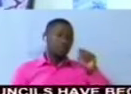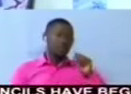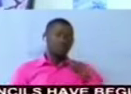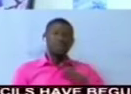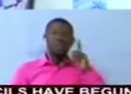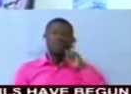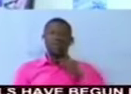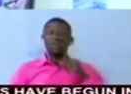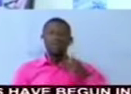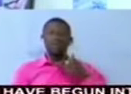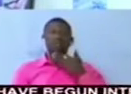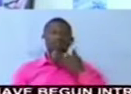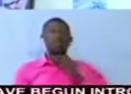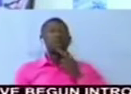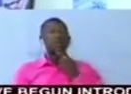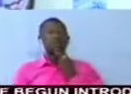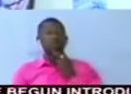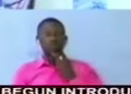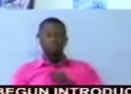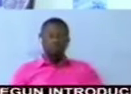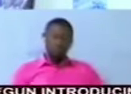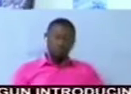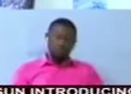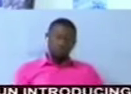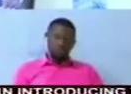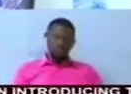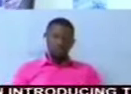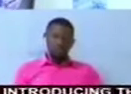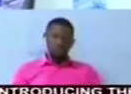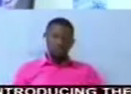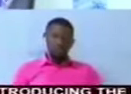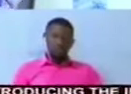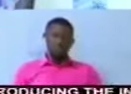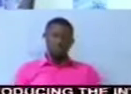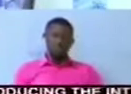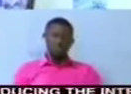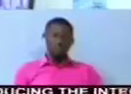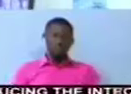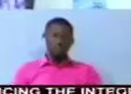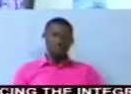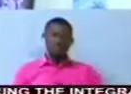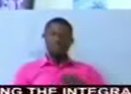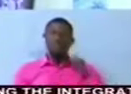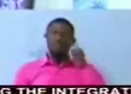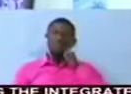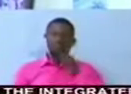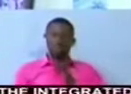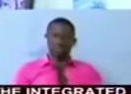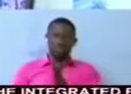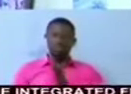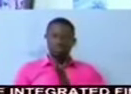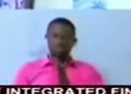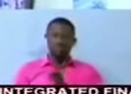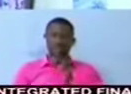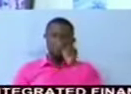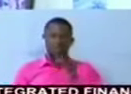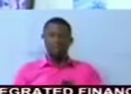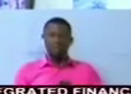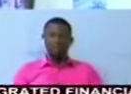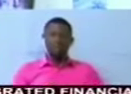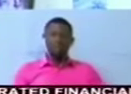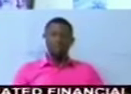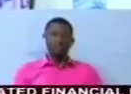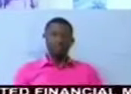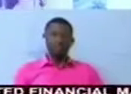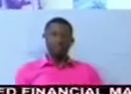brother. He's my uncle, Ma Malik Mbow. Ma Malik Mbow. Transporter lawon. He was a transporter. Mira